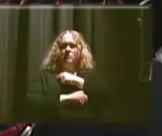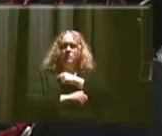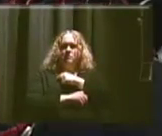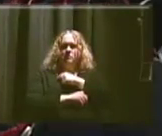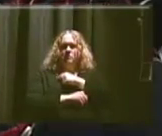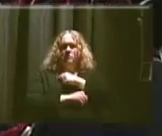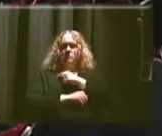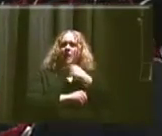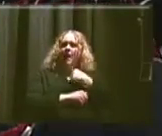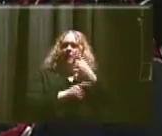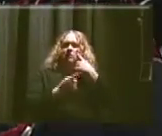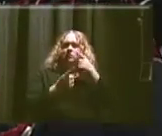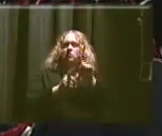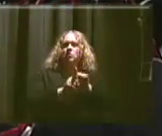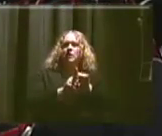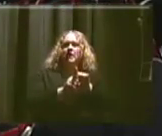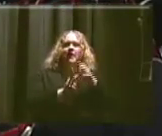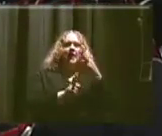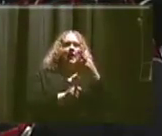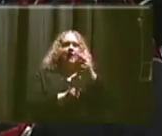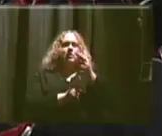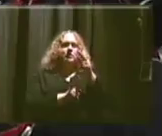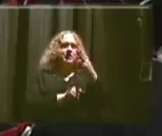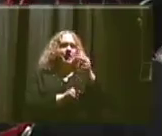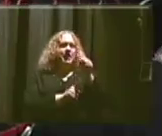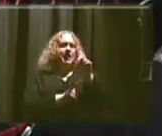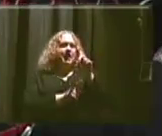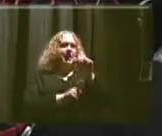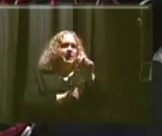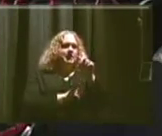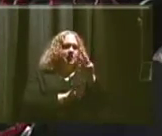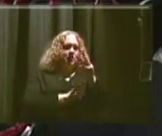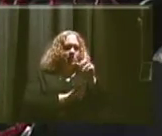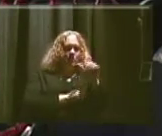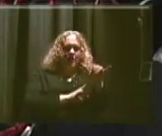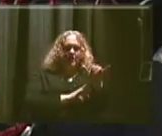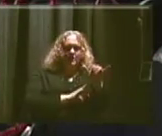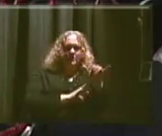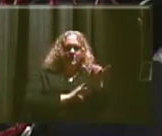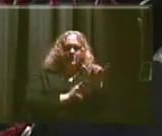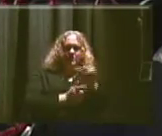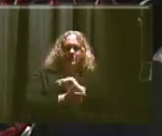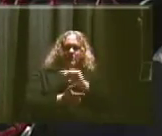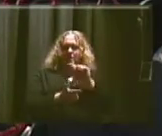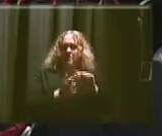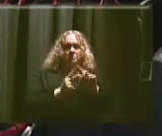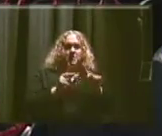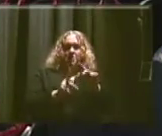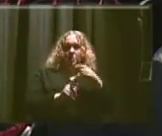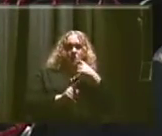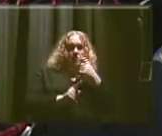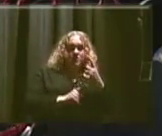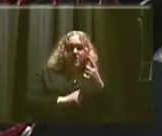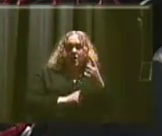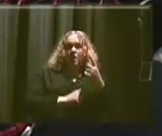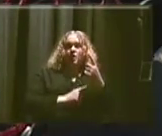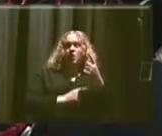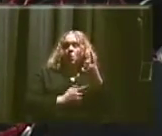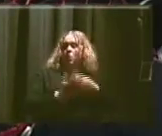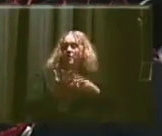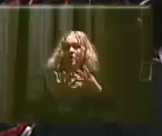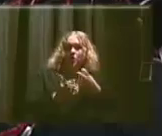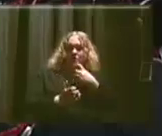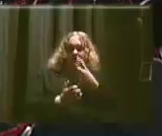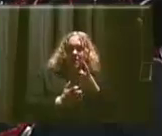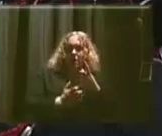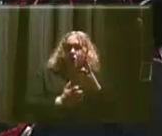2 weeks, because I agree with Board Member Hadaway. People are gonna tell you what they wanna tell you when they see you, wherever they see you, whether it's at the Kroger,